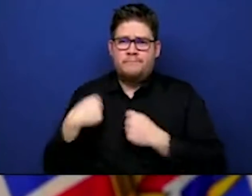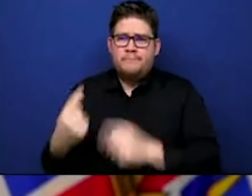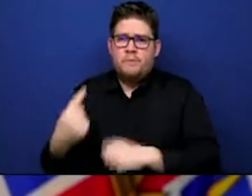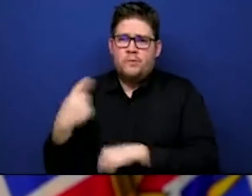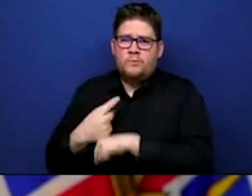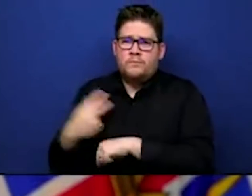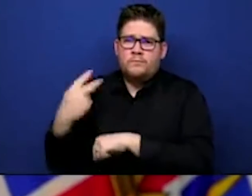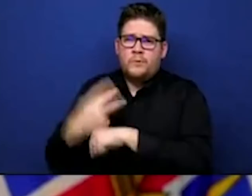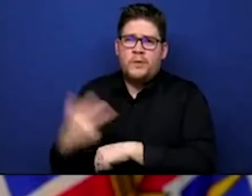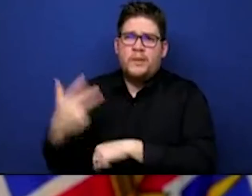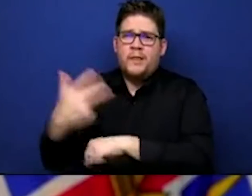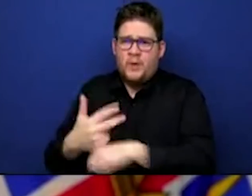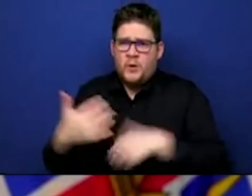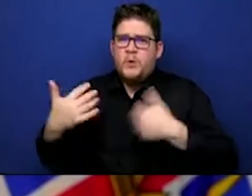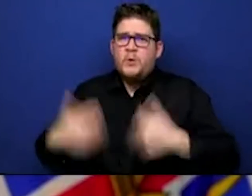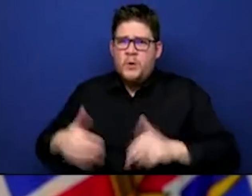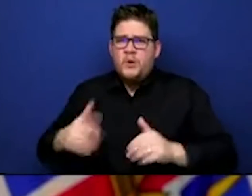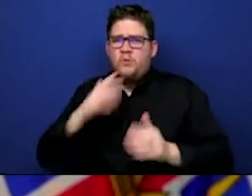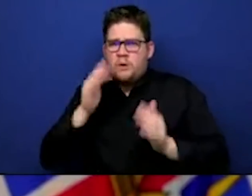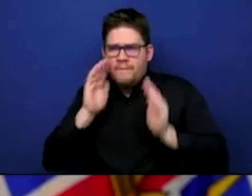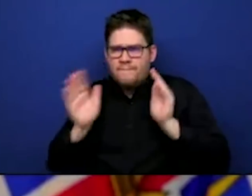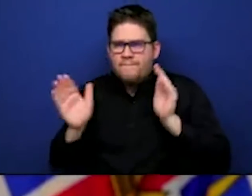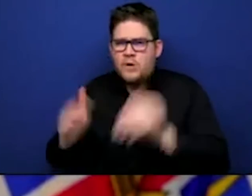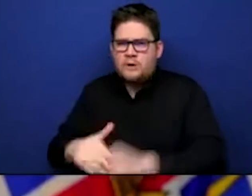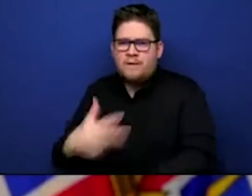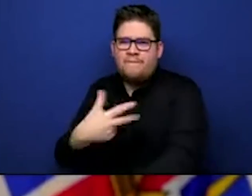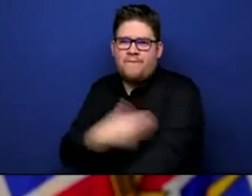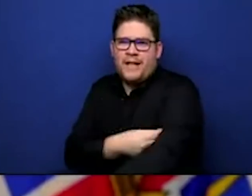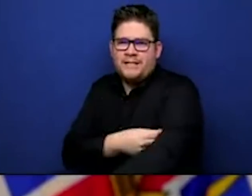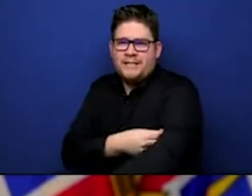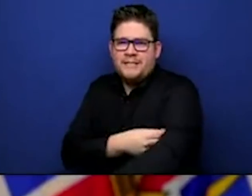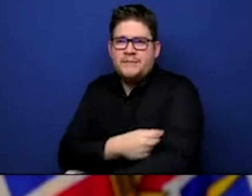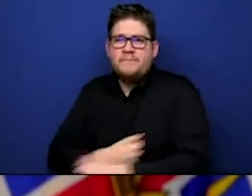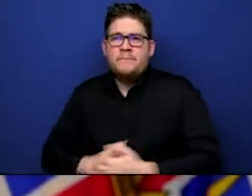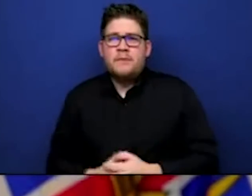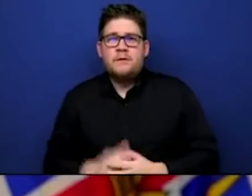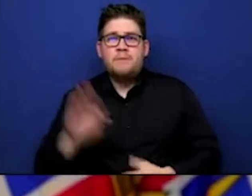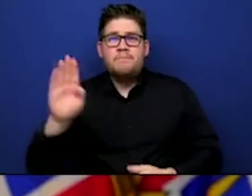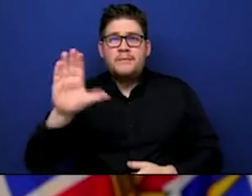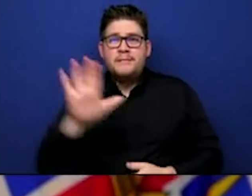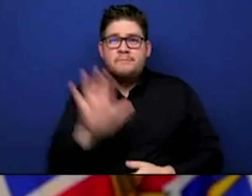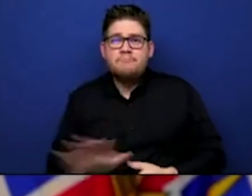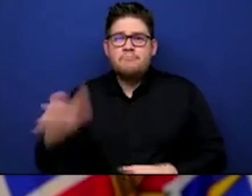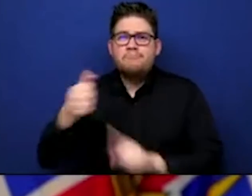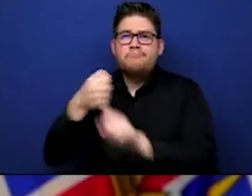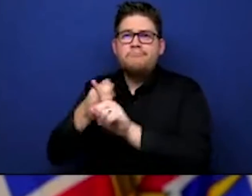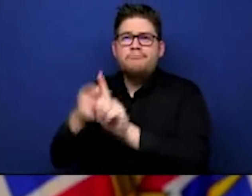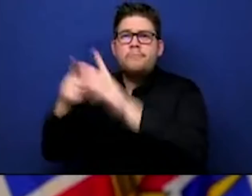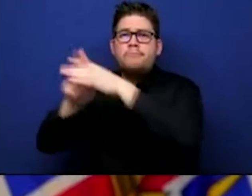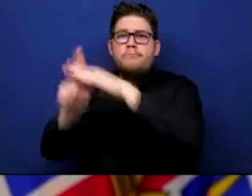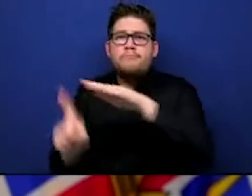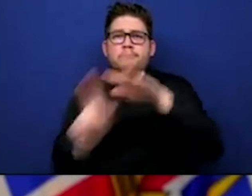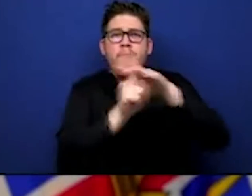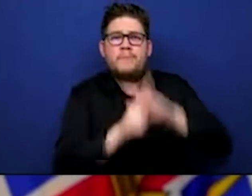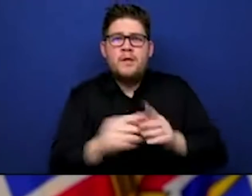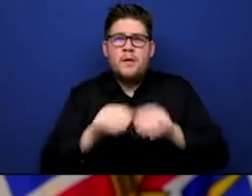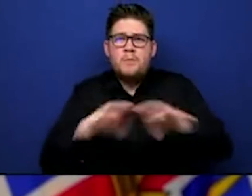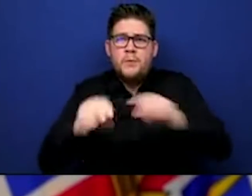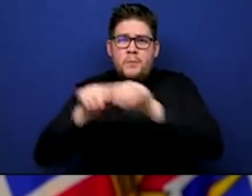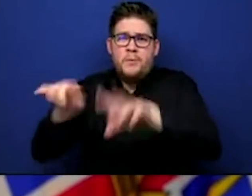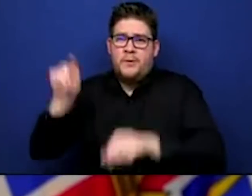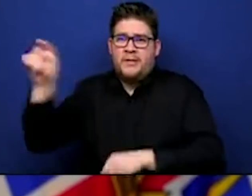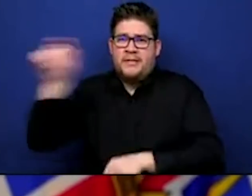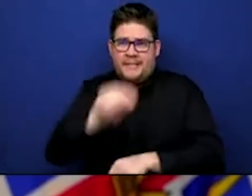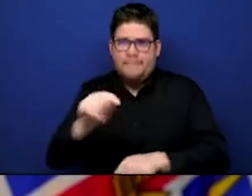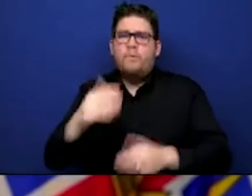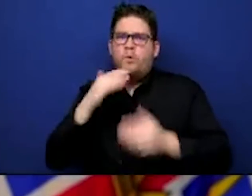on other hotspots around the province using vaccines to help put the brakes on transmission where we're seeing it happen